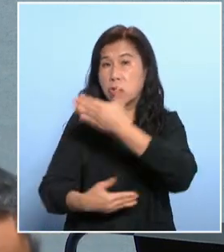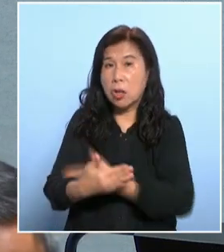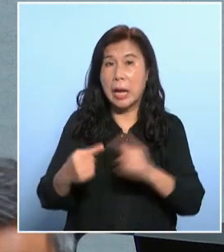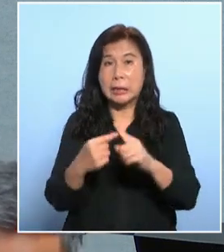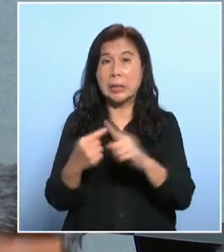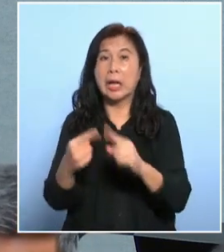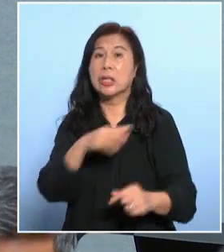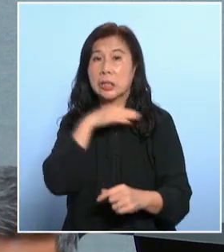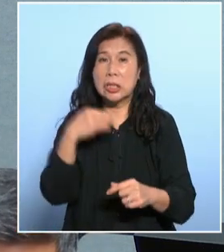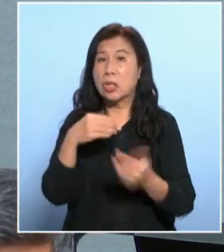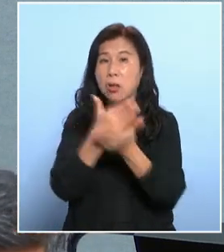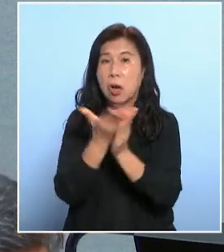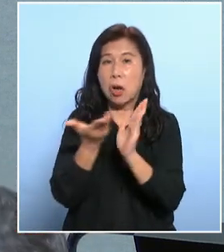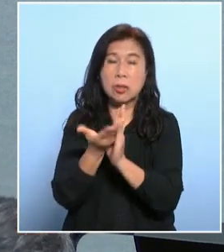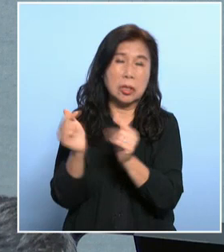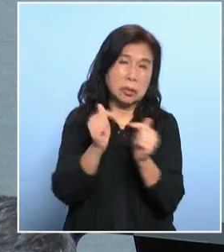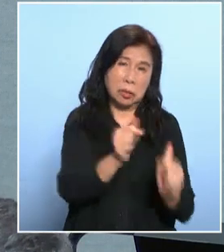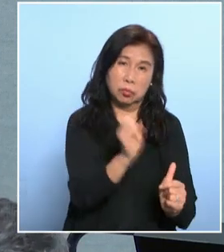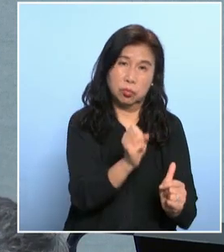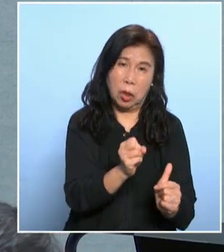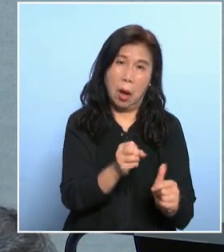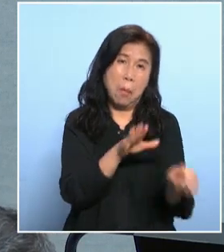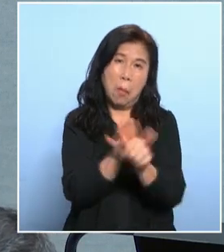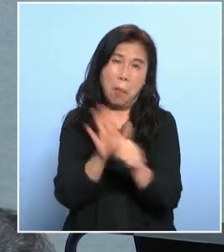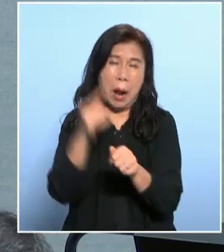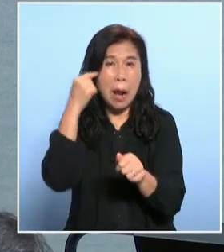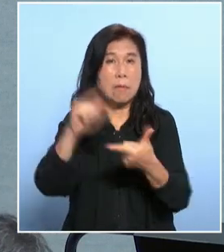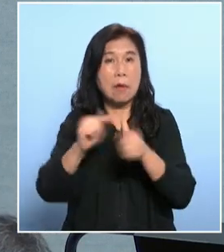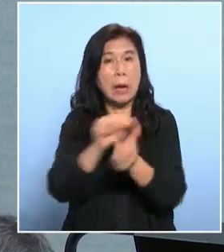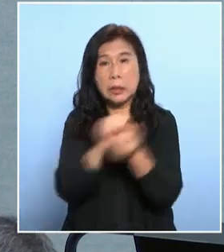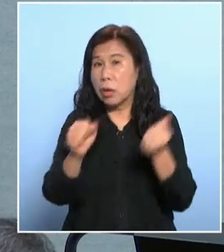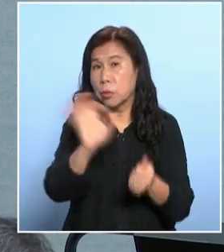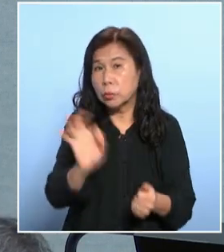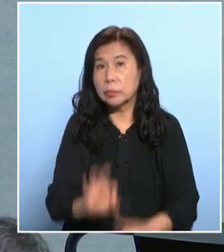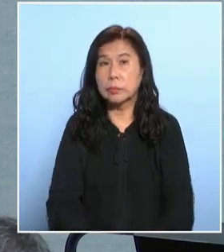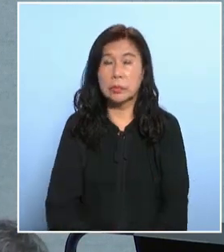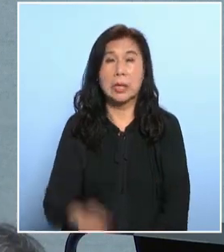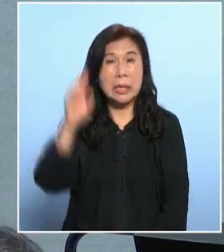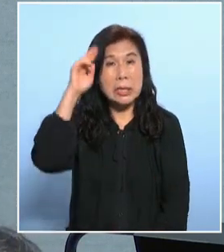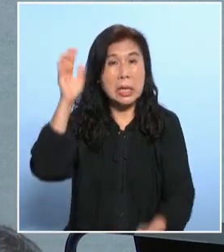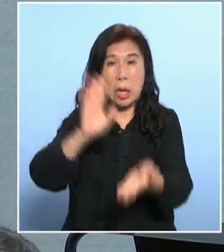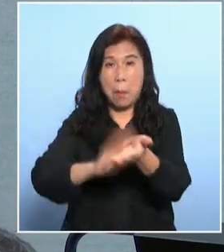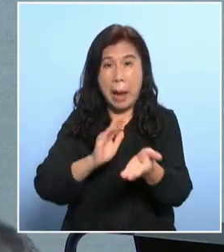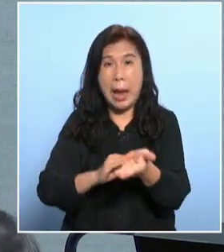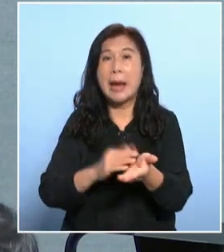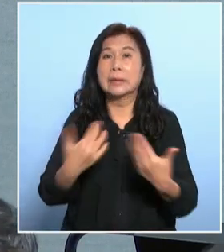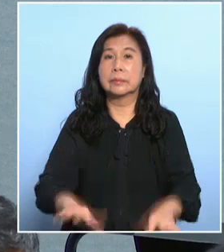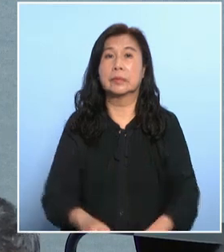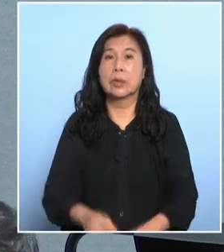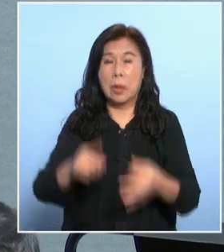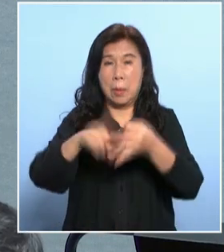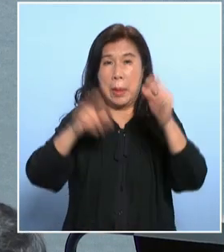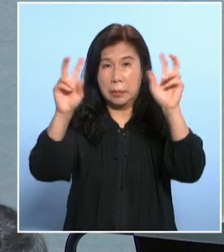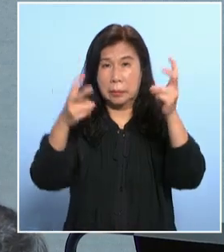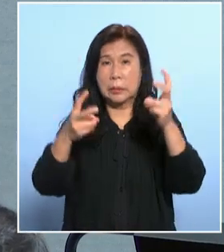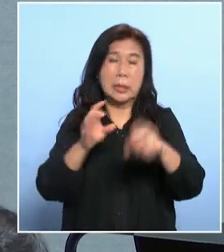and the carers committed suicide. These cases have not been dealt with. So I hope